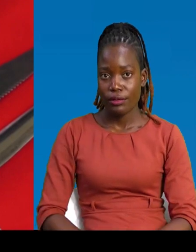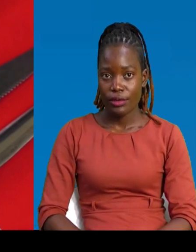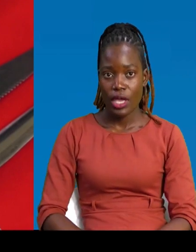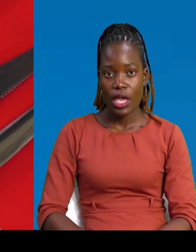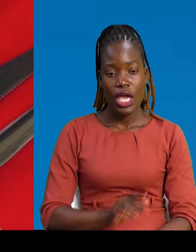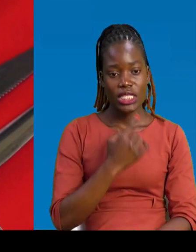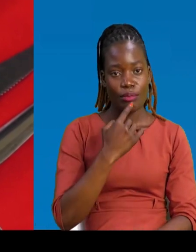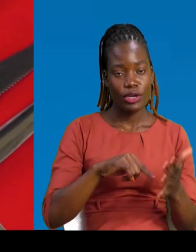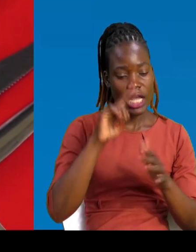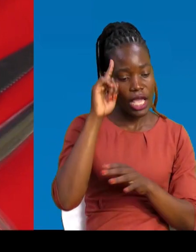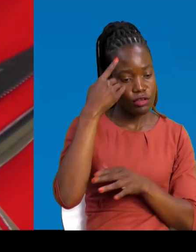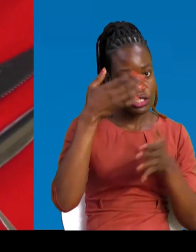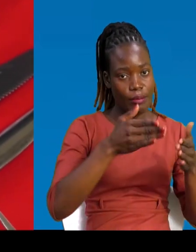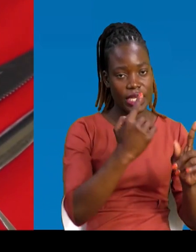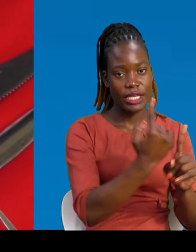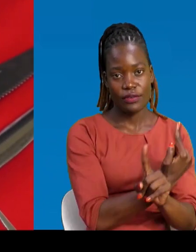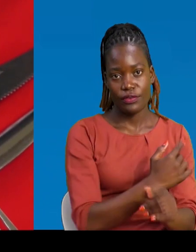it's different.